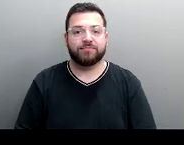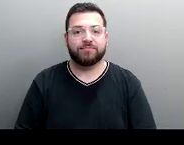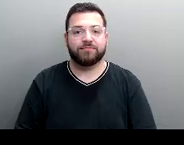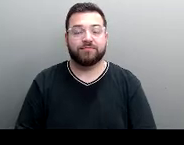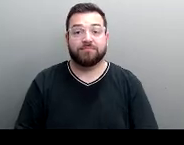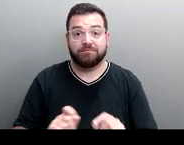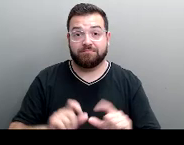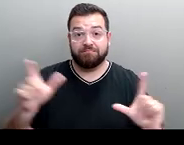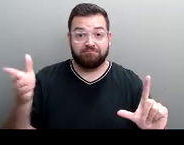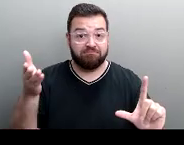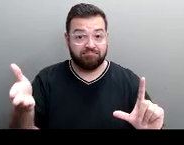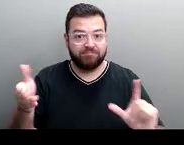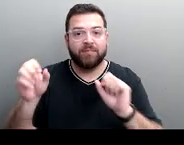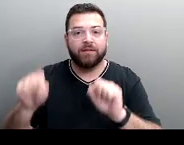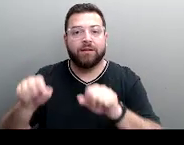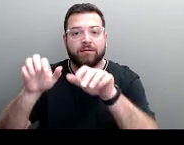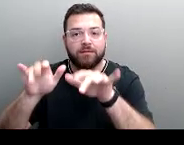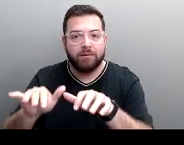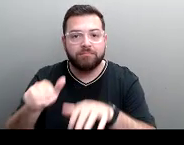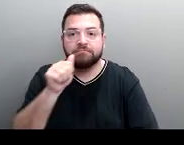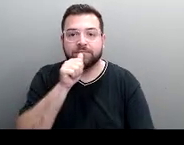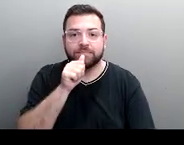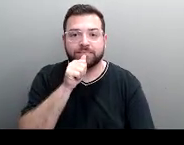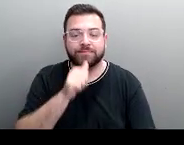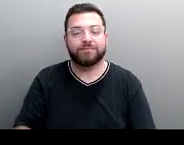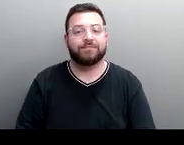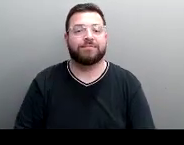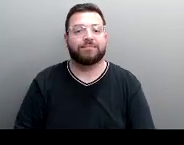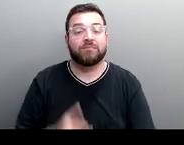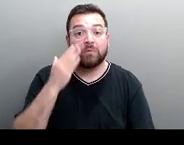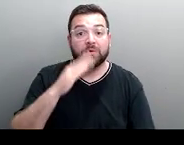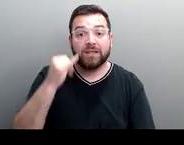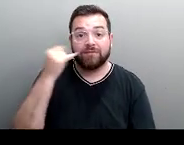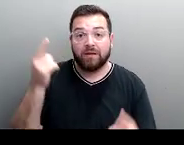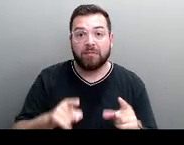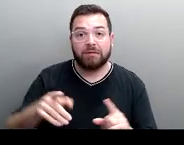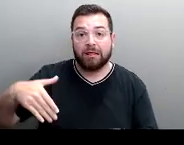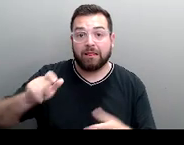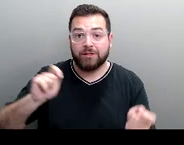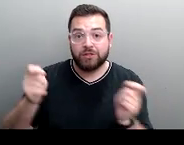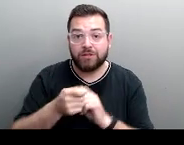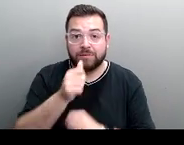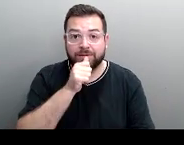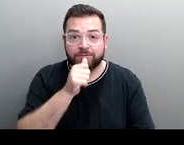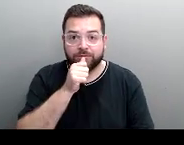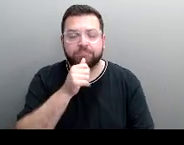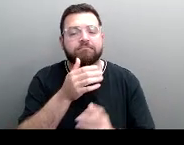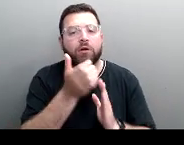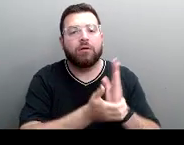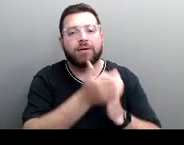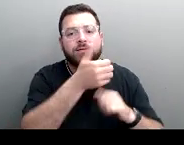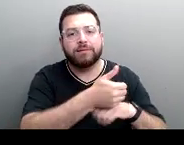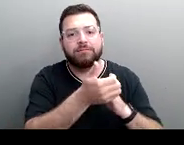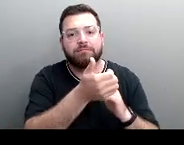So on this new page, this is where you're going to put in your password. And if you haven't changed your password already, your default password is going to be your